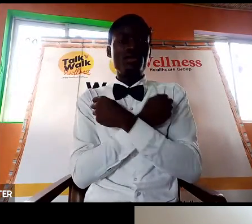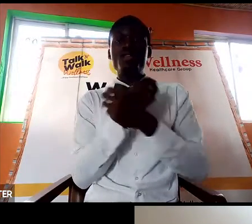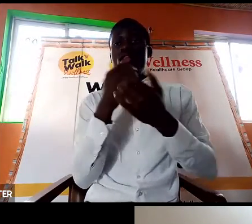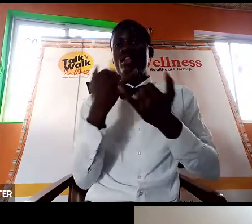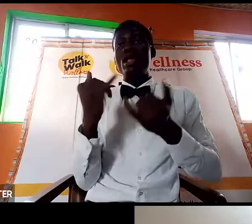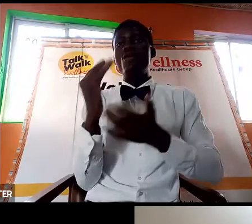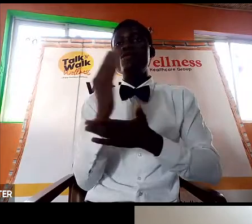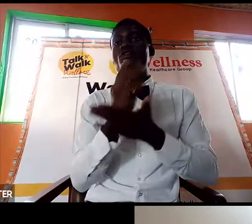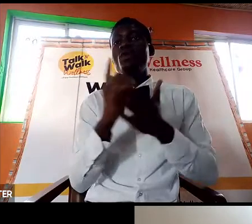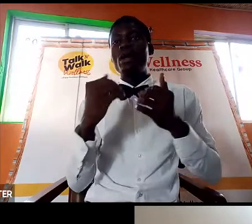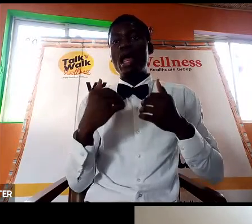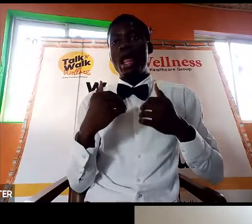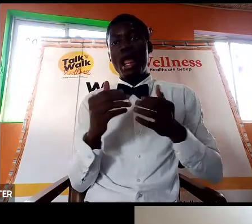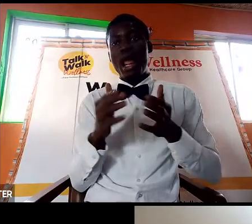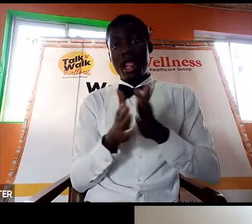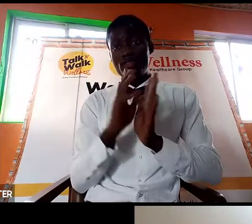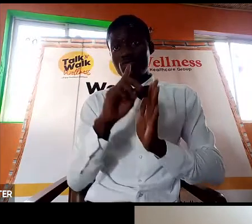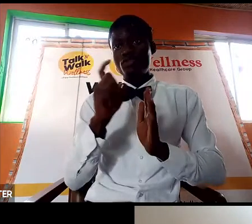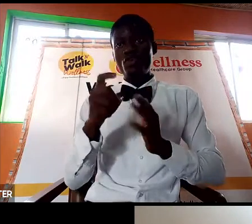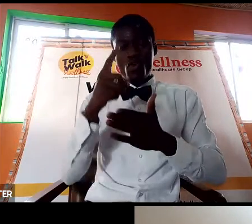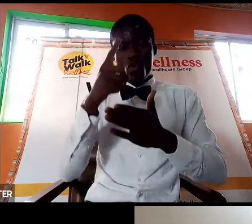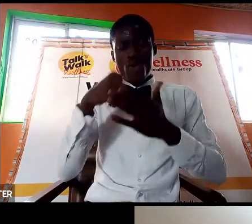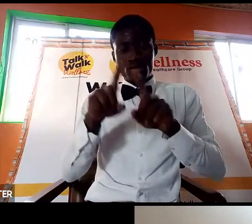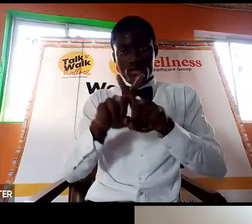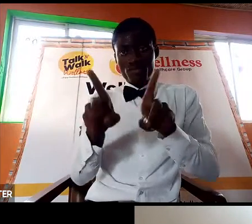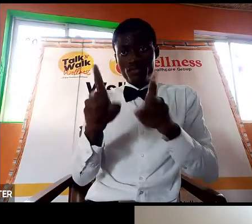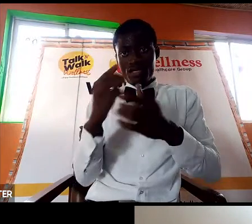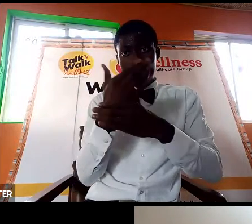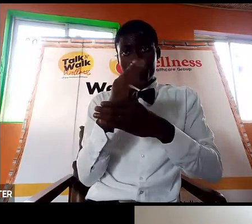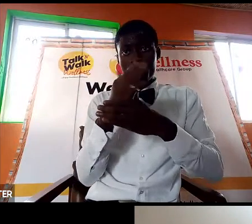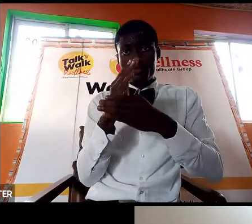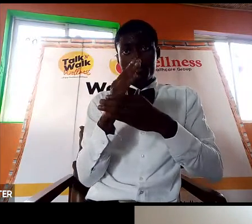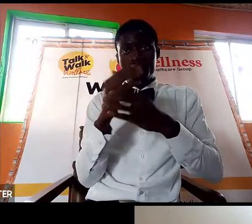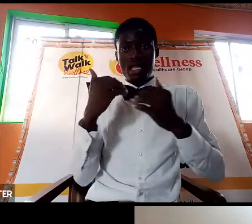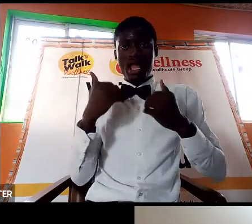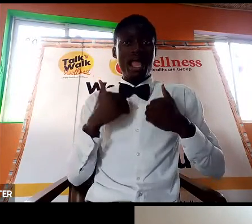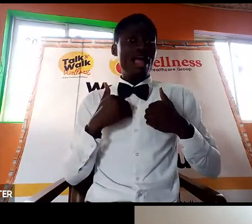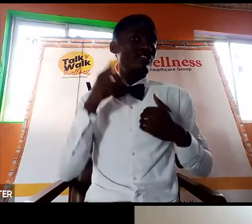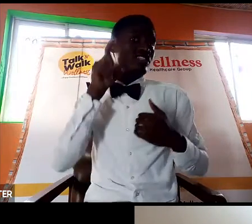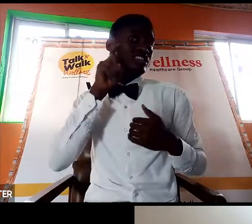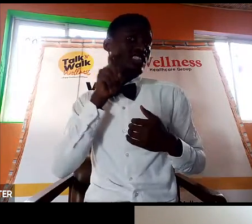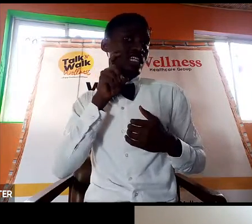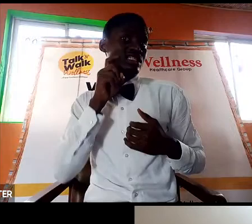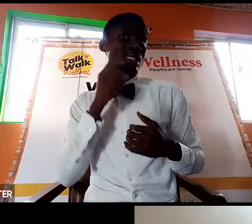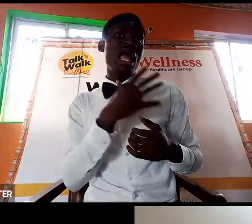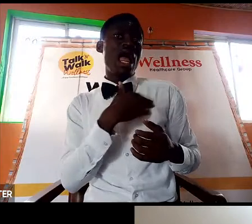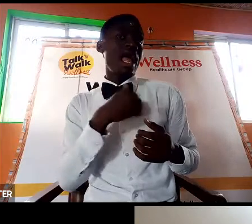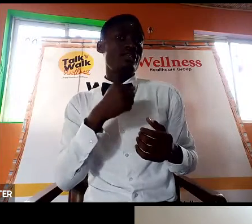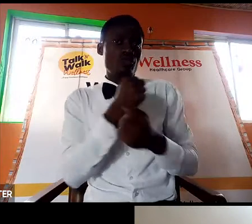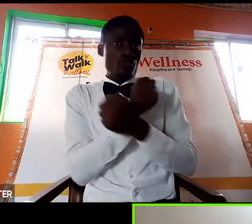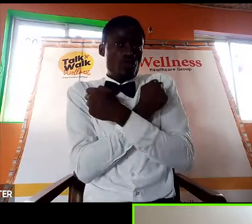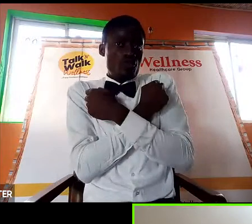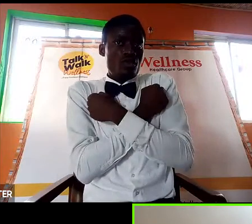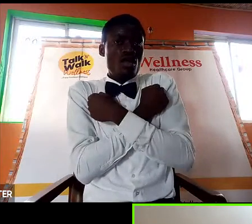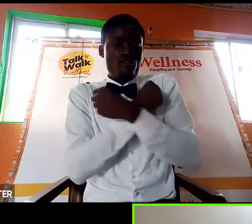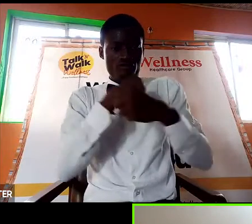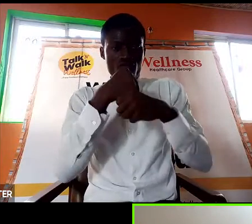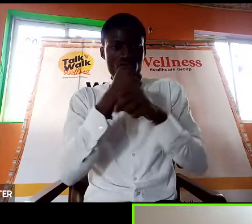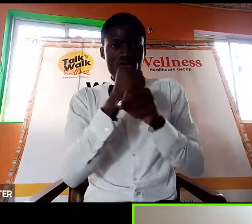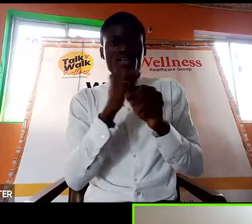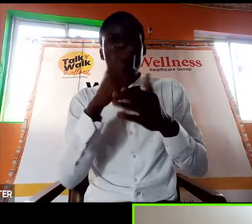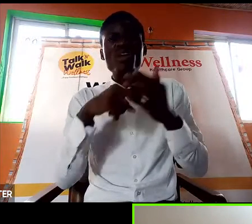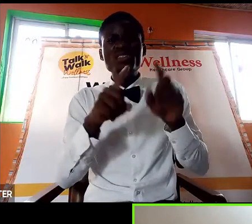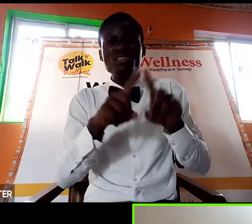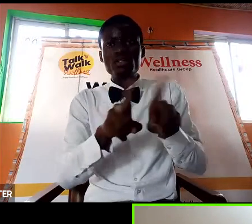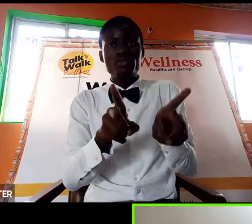having sex and love making? So sex and love making, or making love and having sex? What are the differences? In a simple